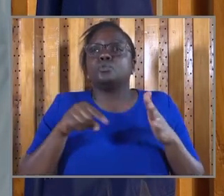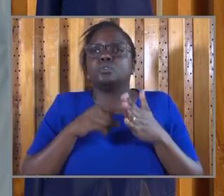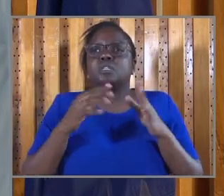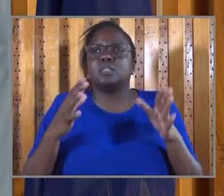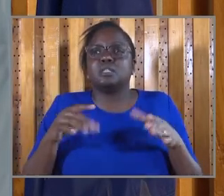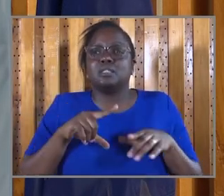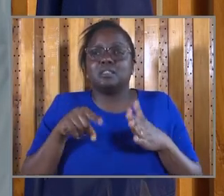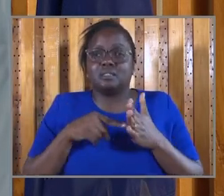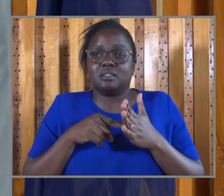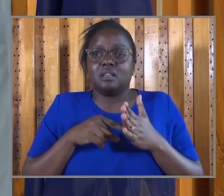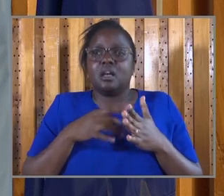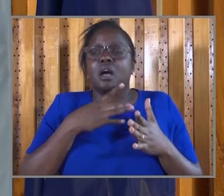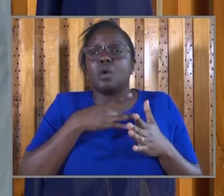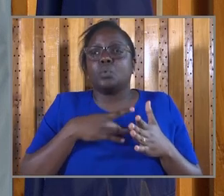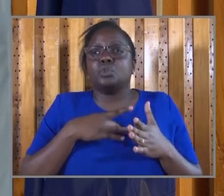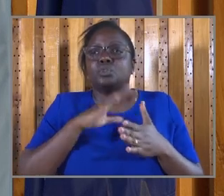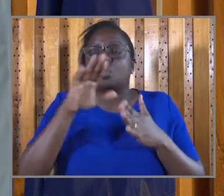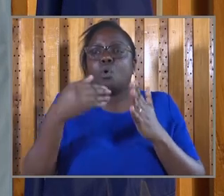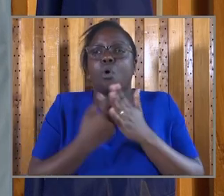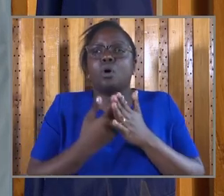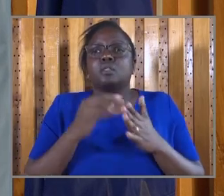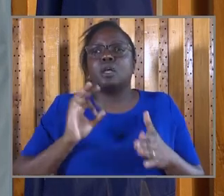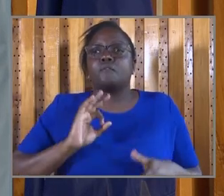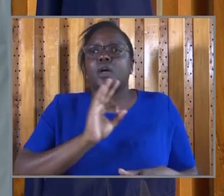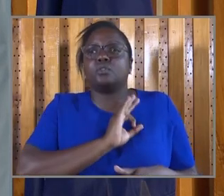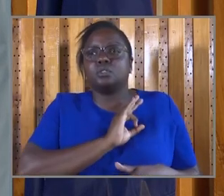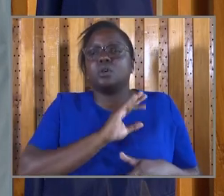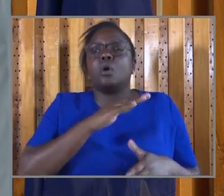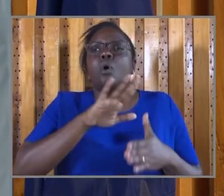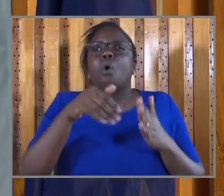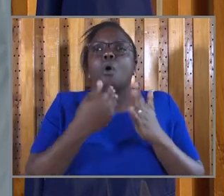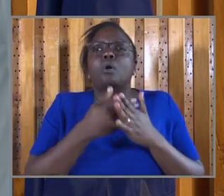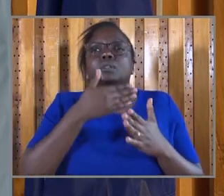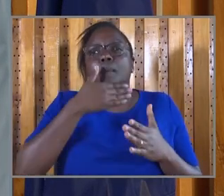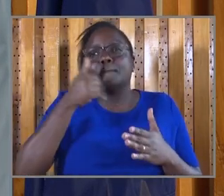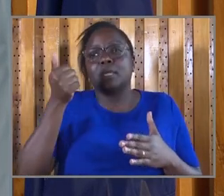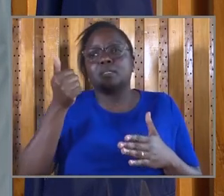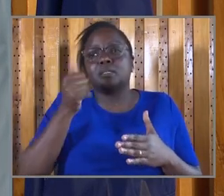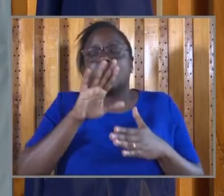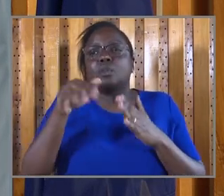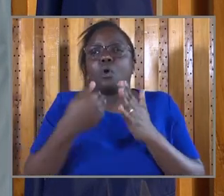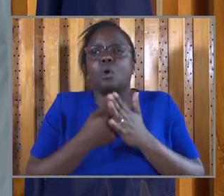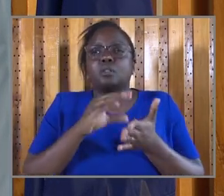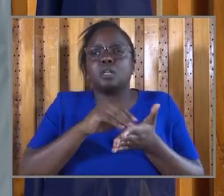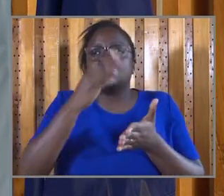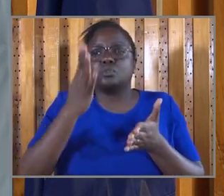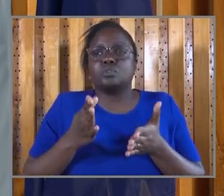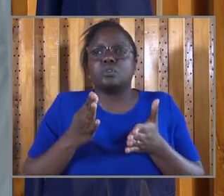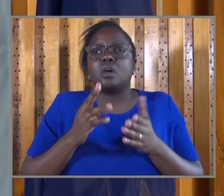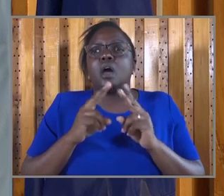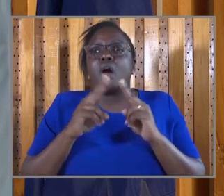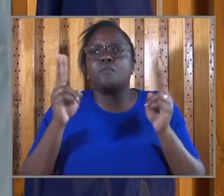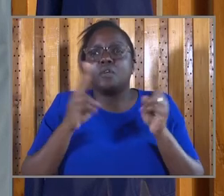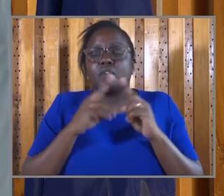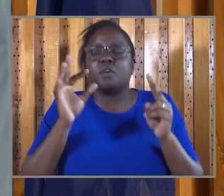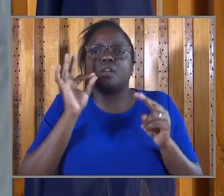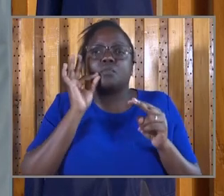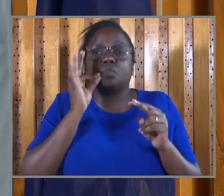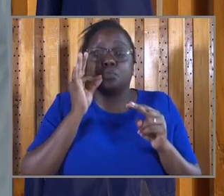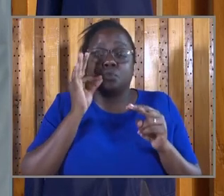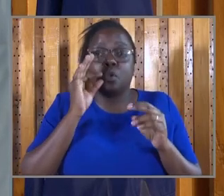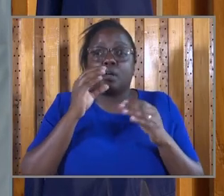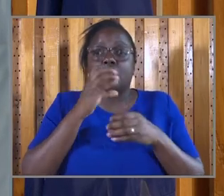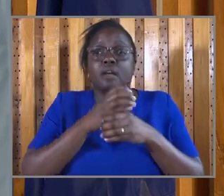here. I wish all the faculty all the best, but in particular also all the students a very, very fruitful career, not only